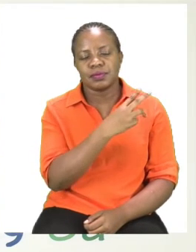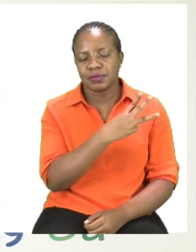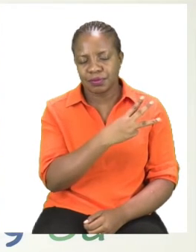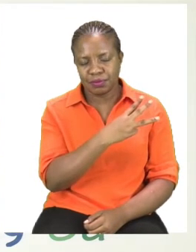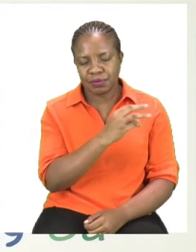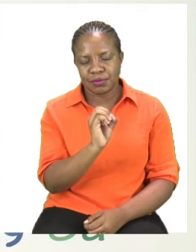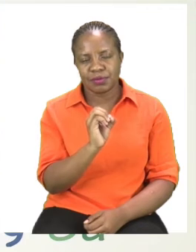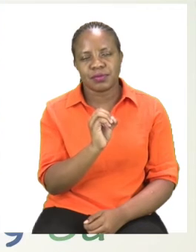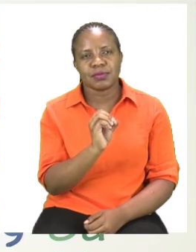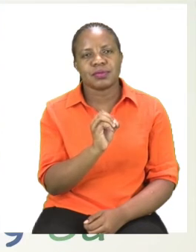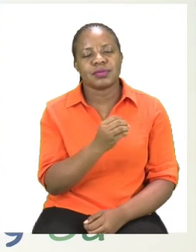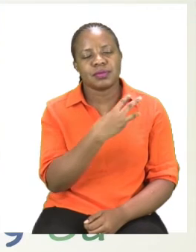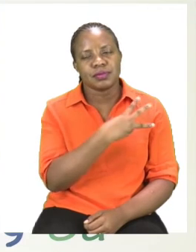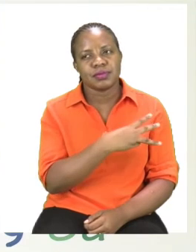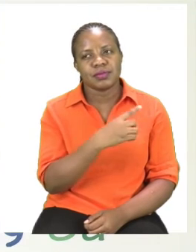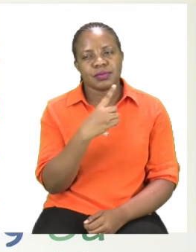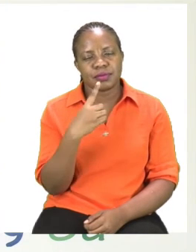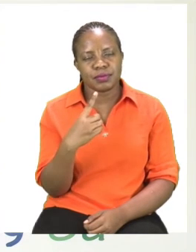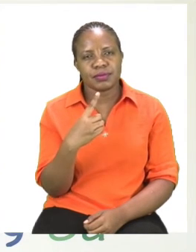30, 31,